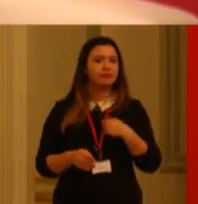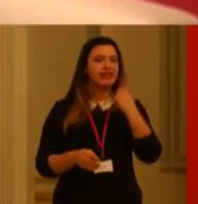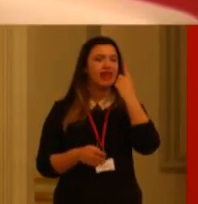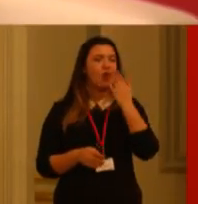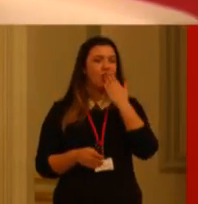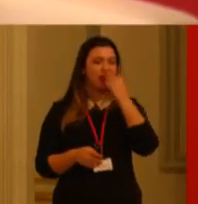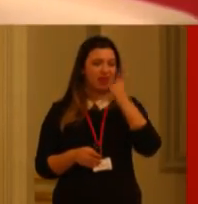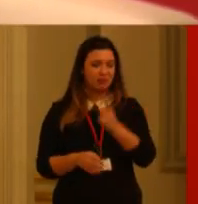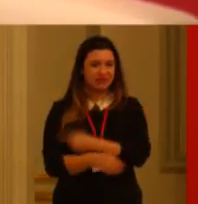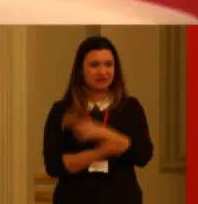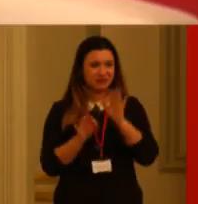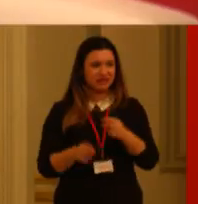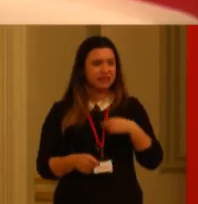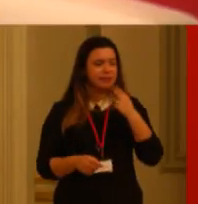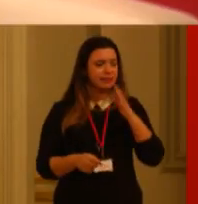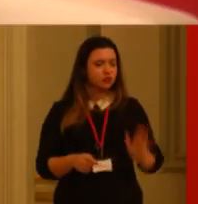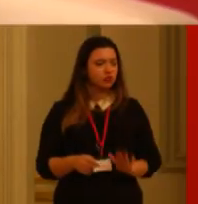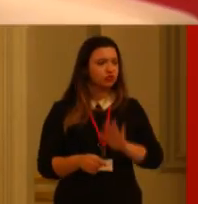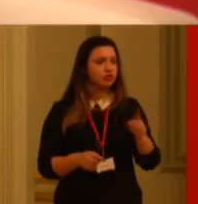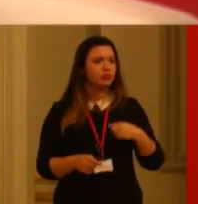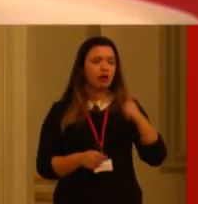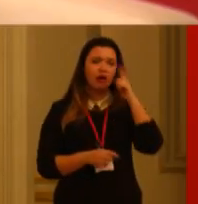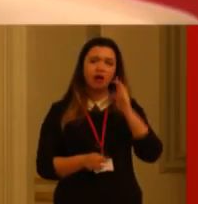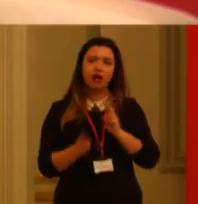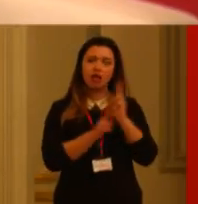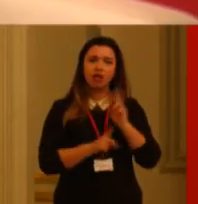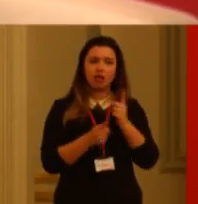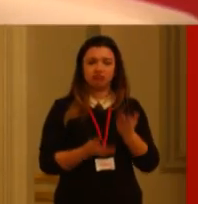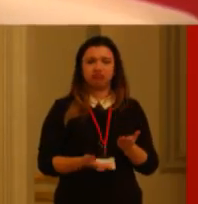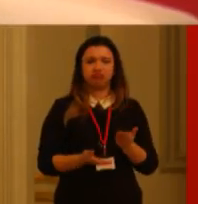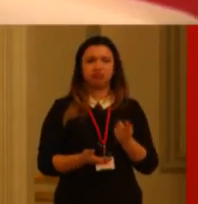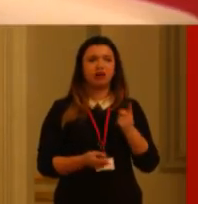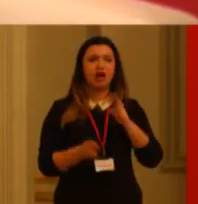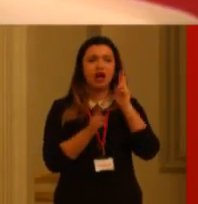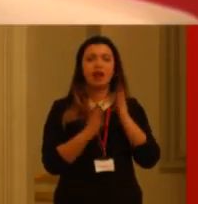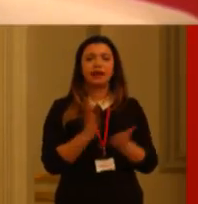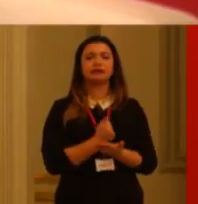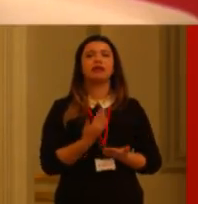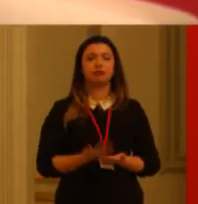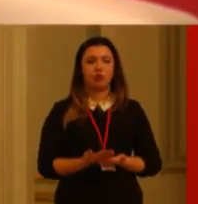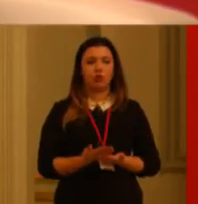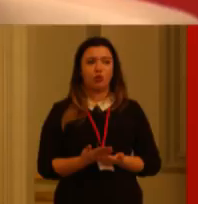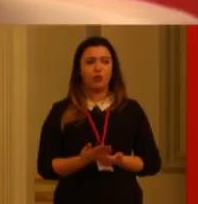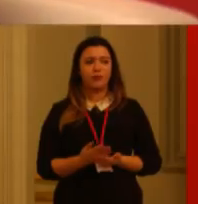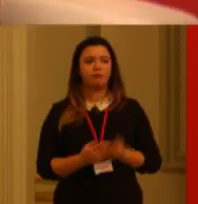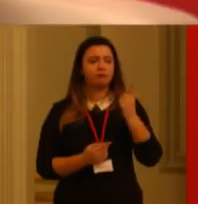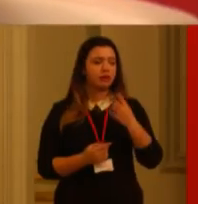school. So why? Because as they attend the primary school,